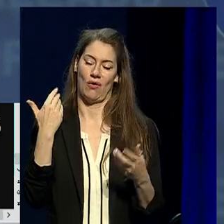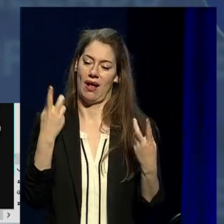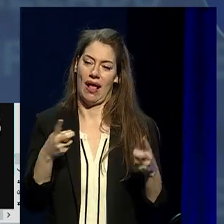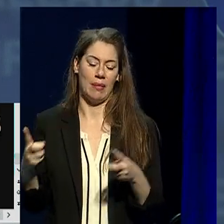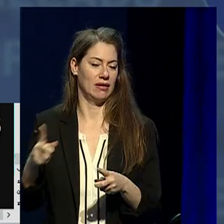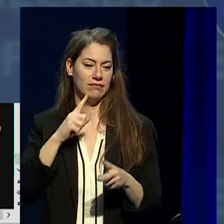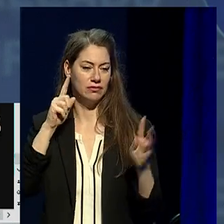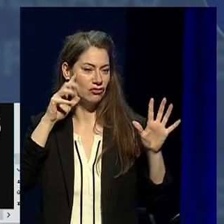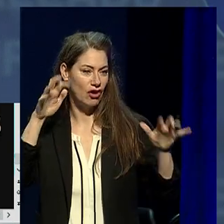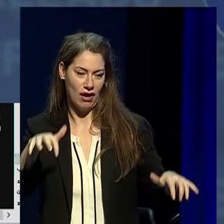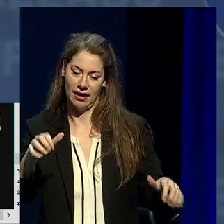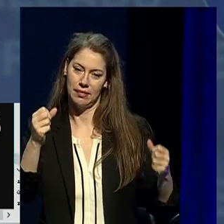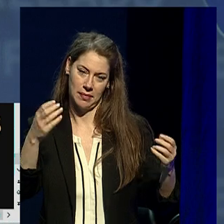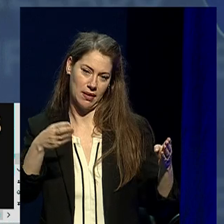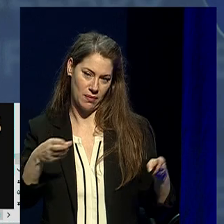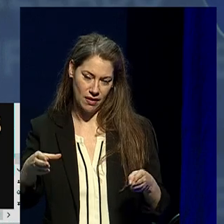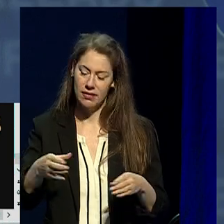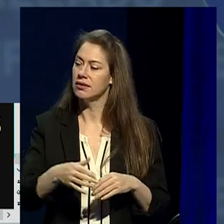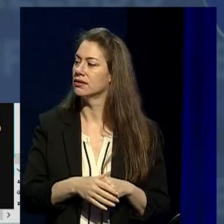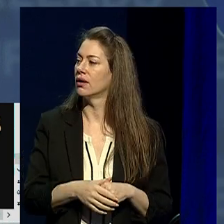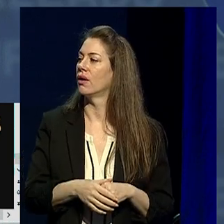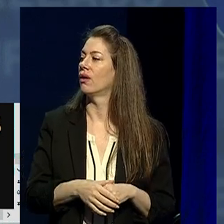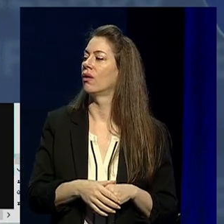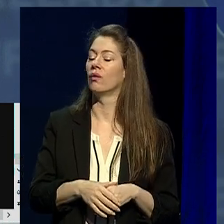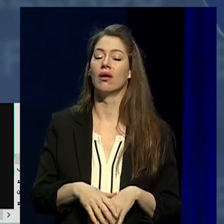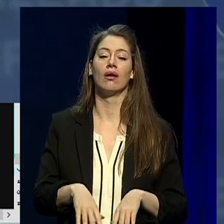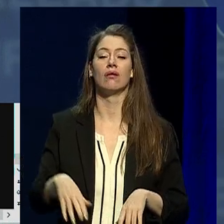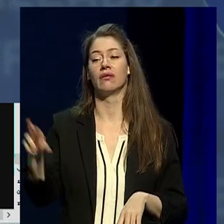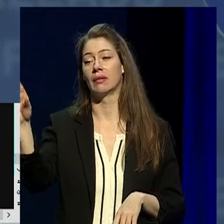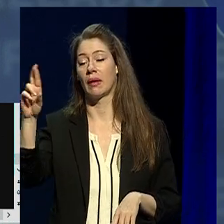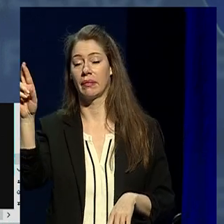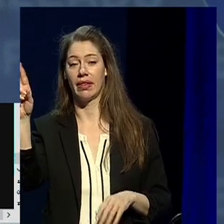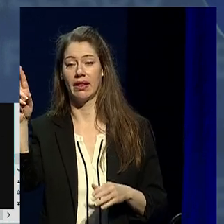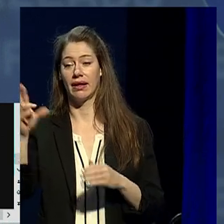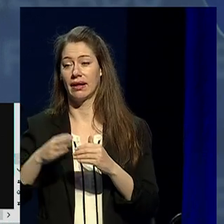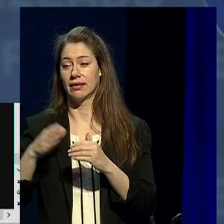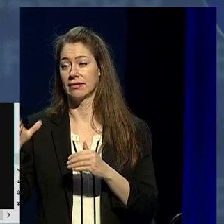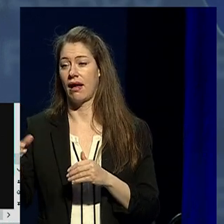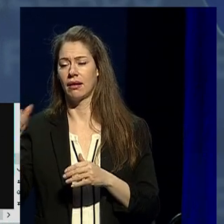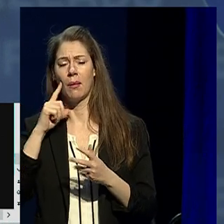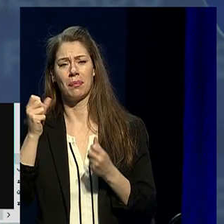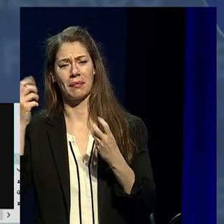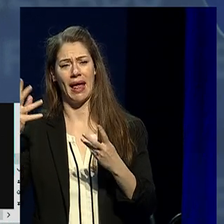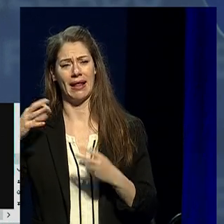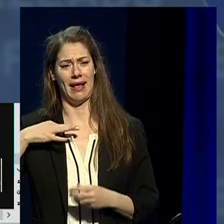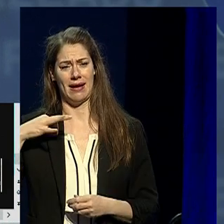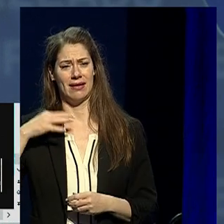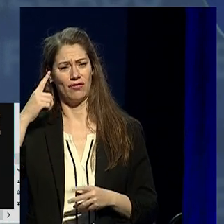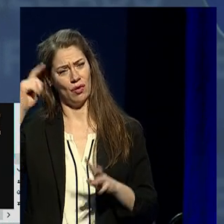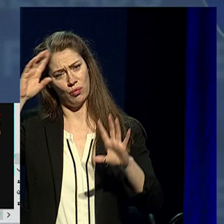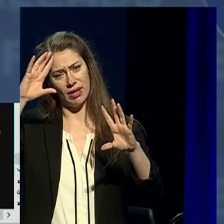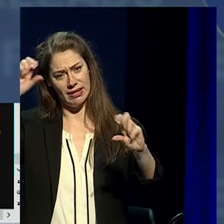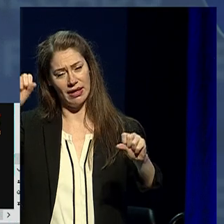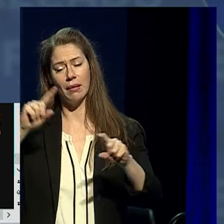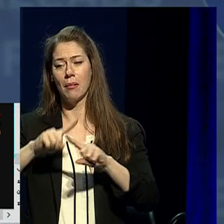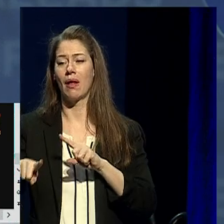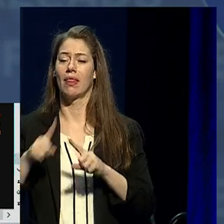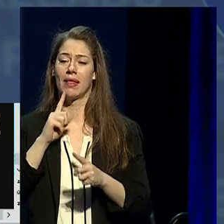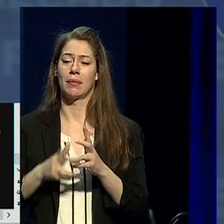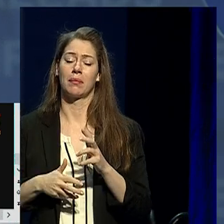in so many ways. On the Republican side, there were many candidates for president, yet the